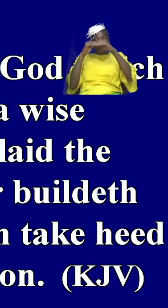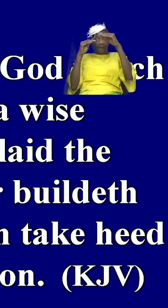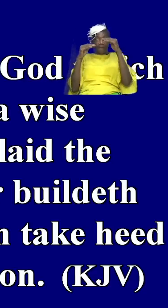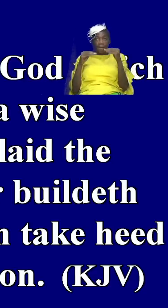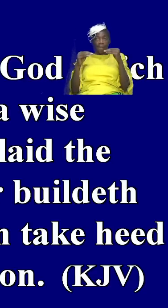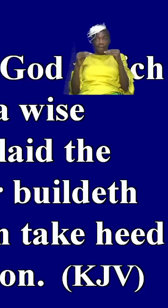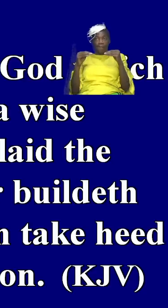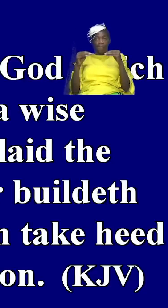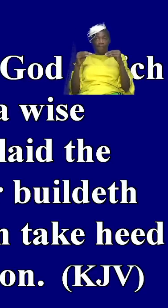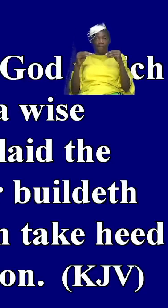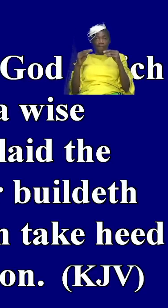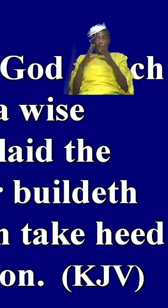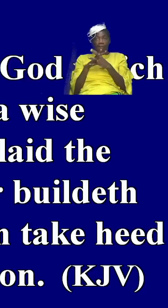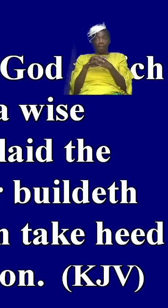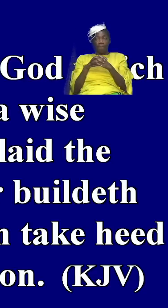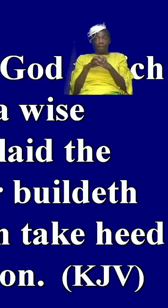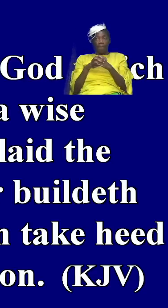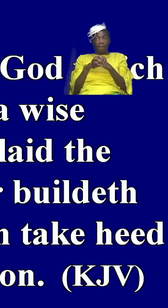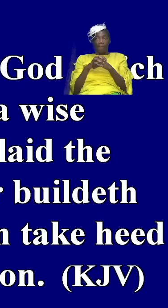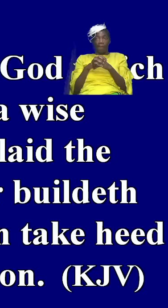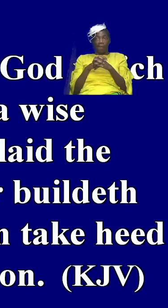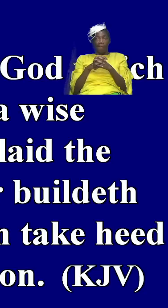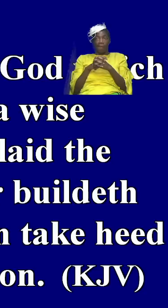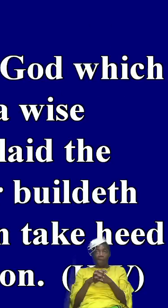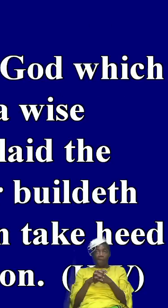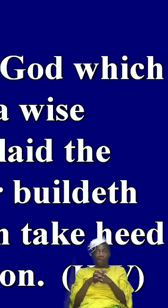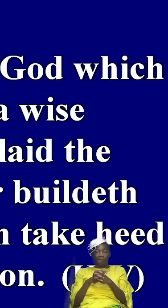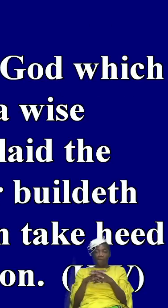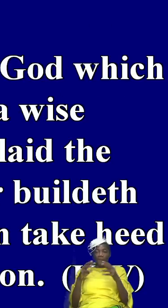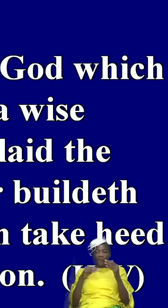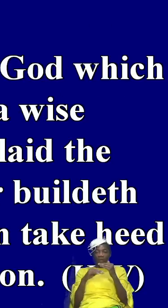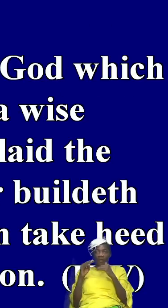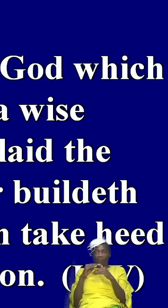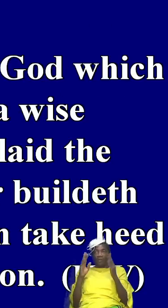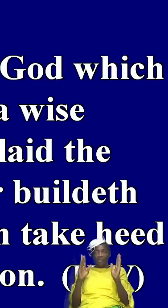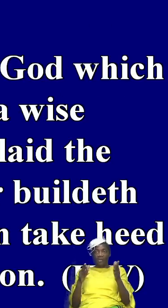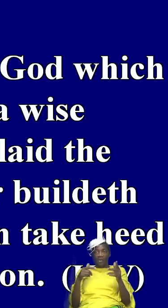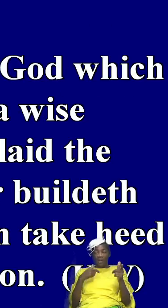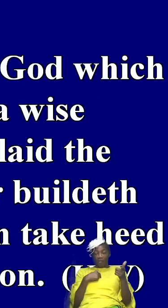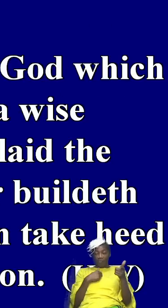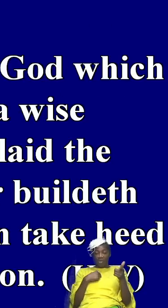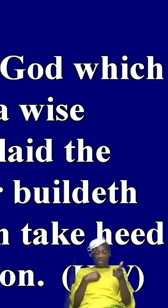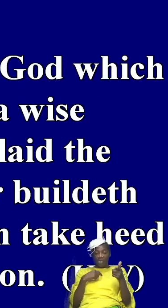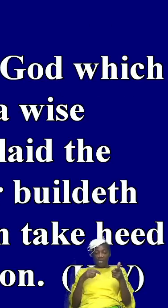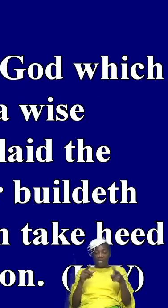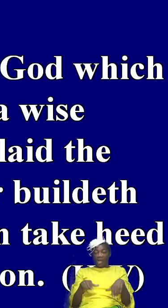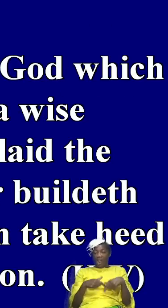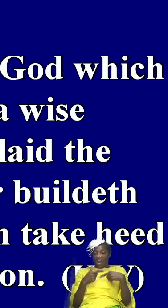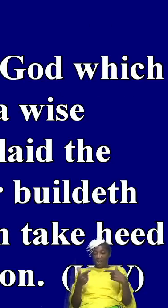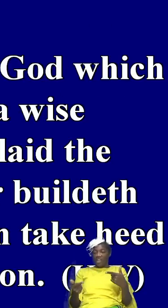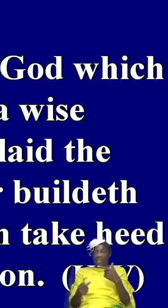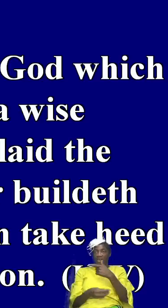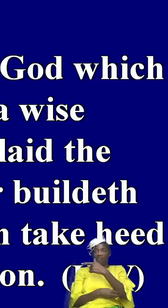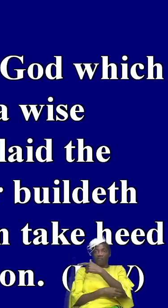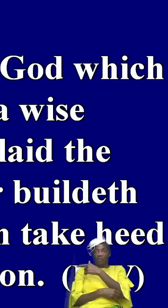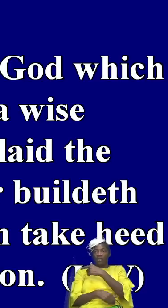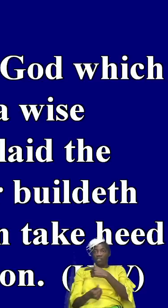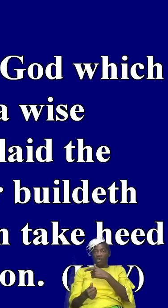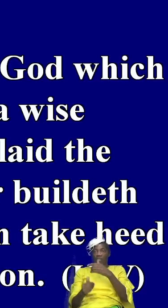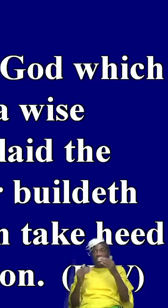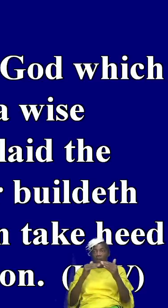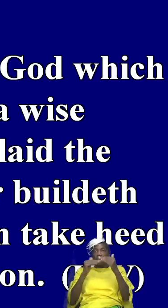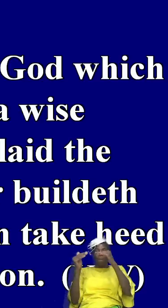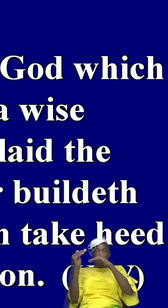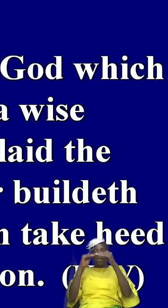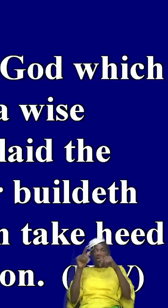the metaphor of construction, a builder. I have laid the foundation, another buildeth